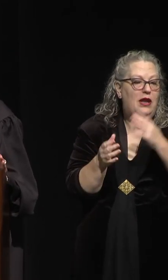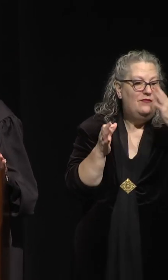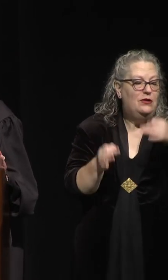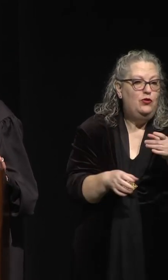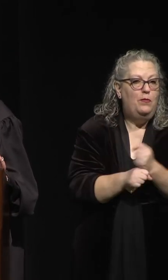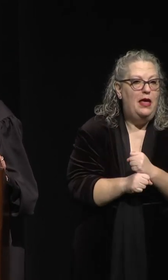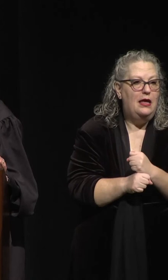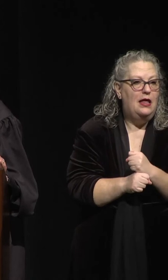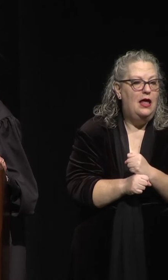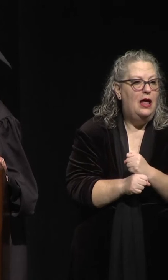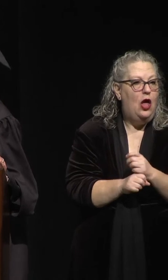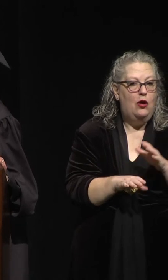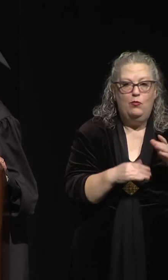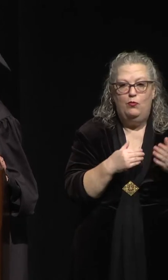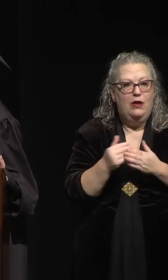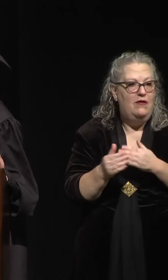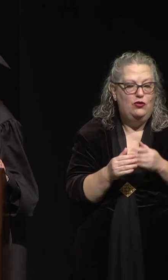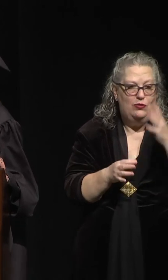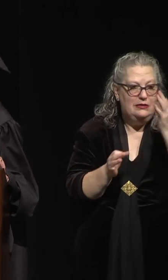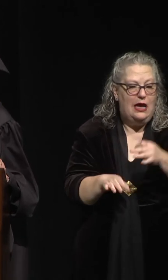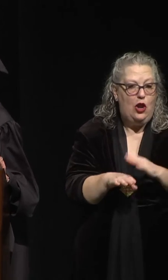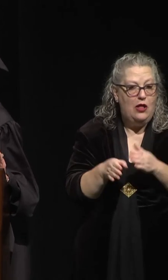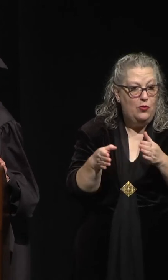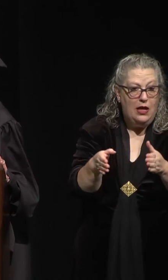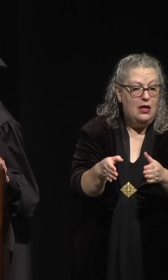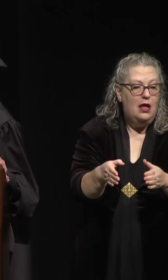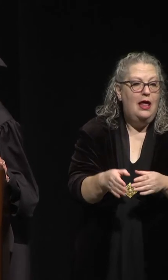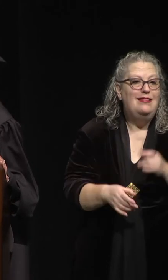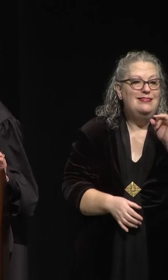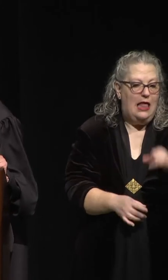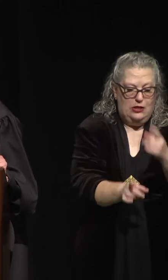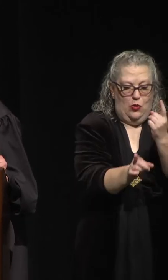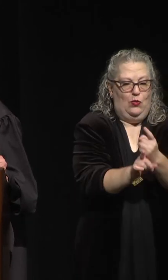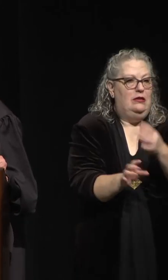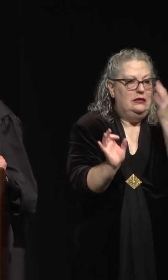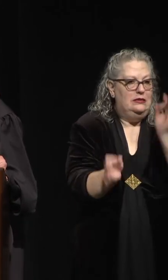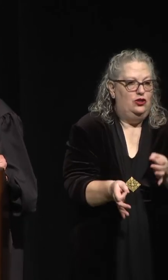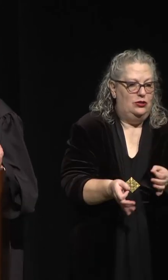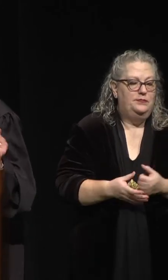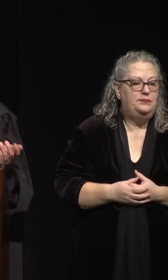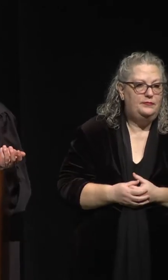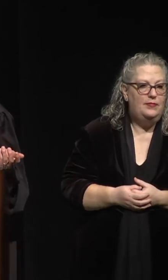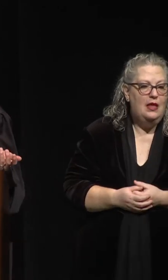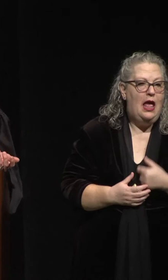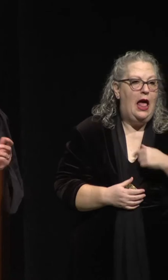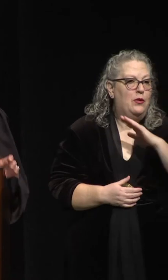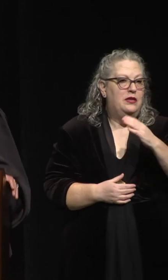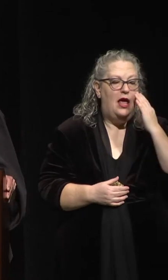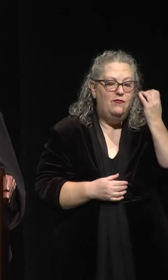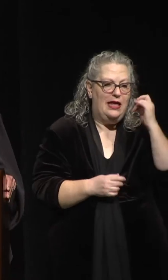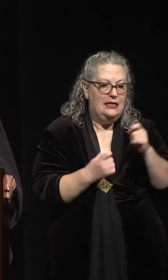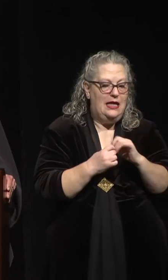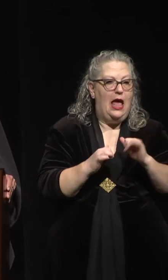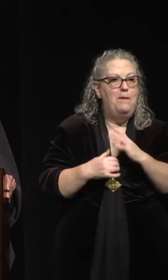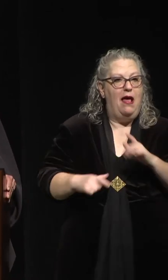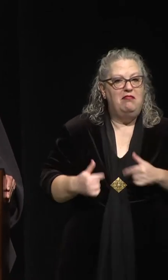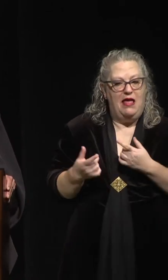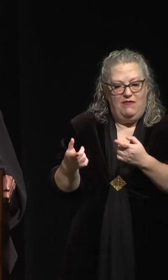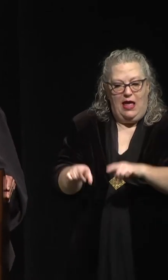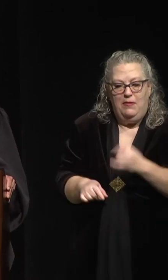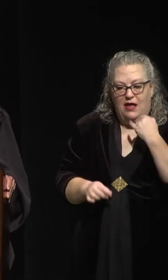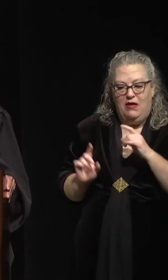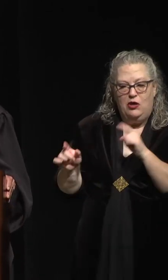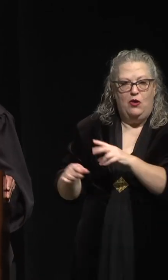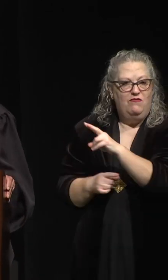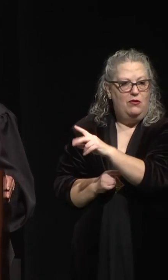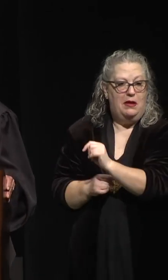decision you make along your journey, it will be the right decision. I will never know exactly how my life would have turned out if I'd